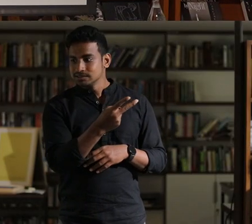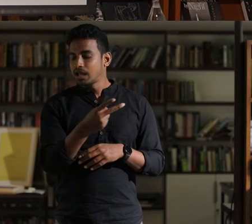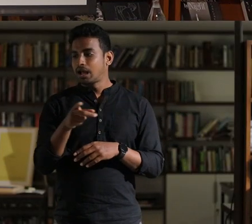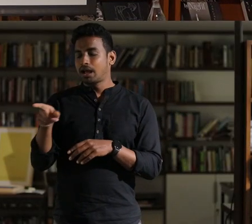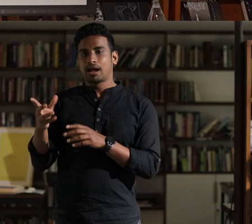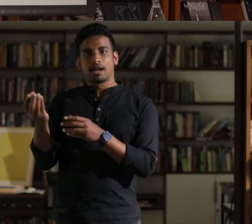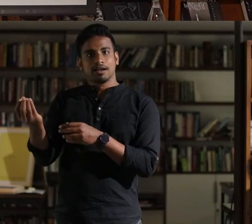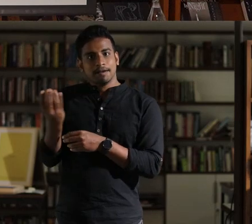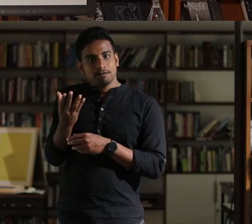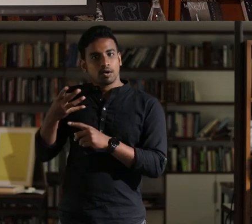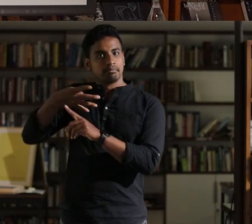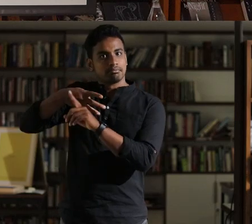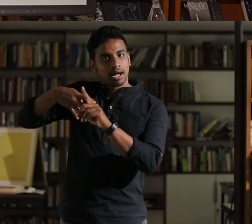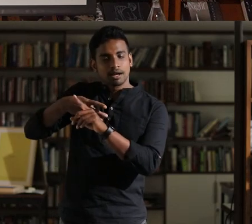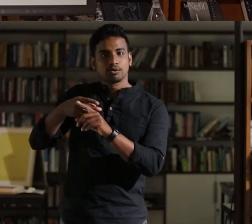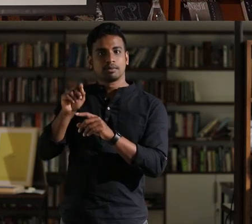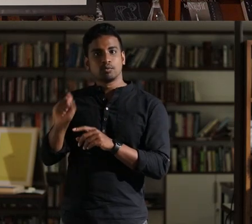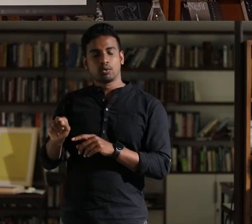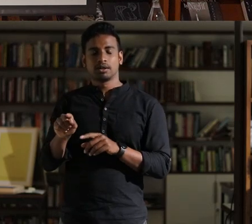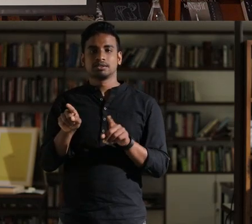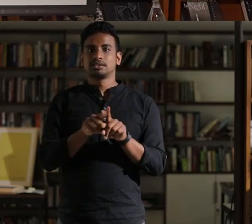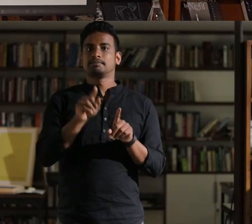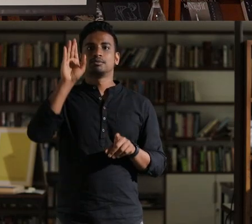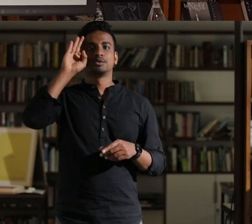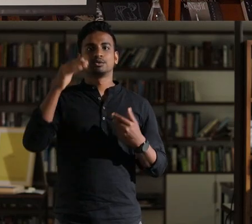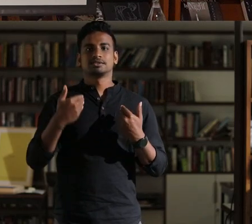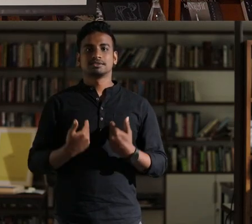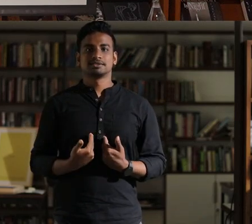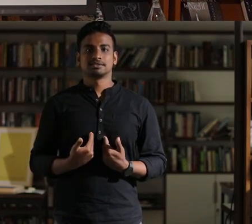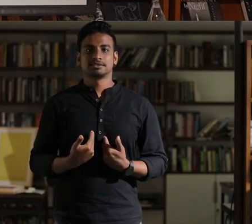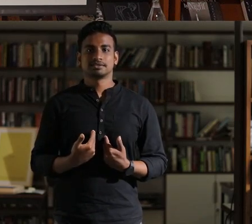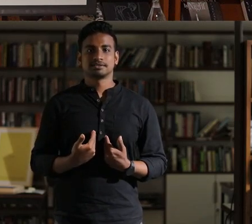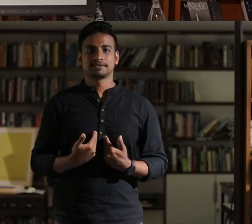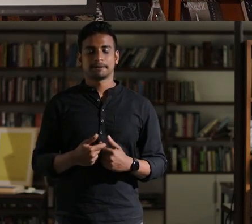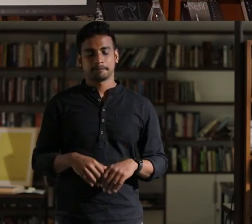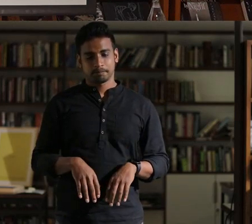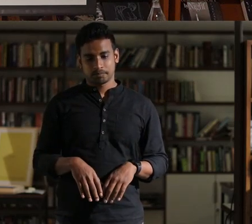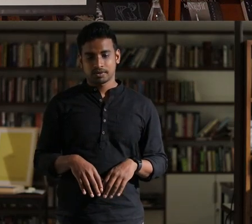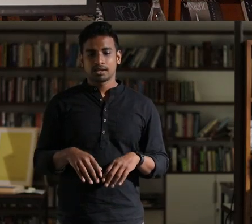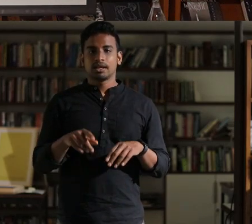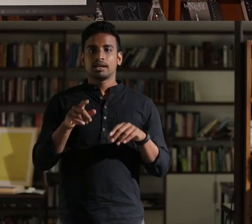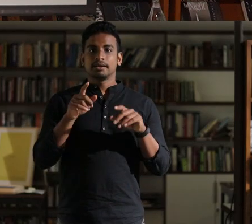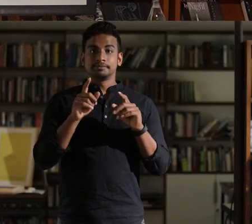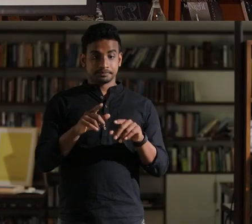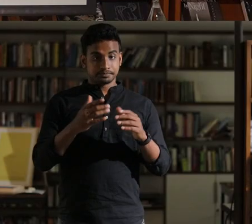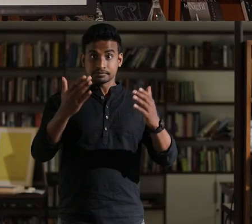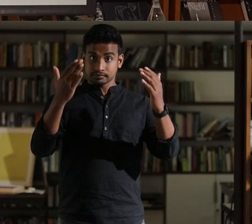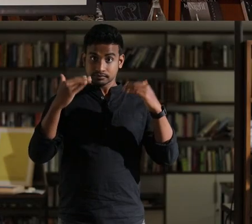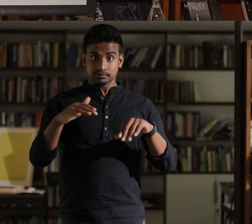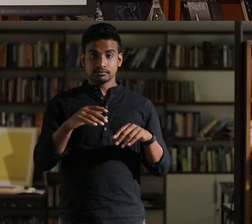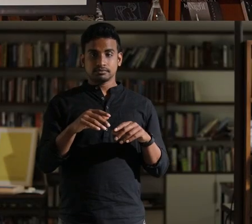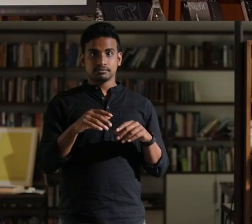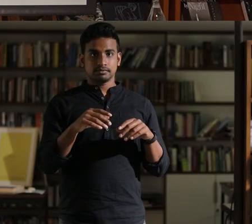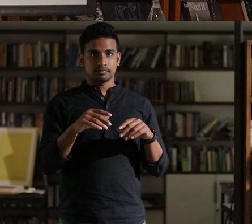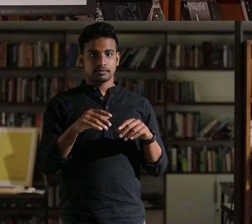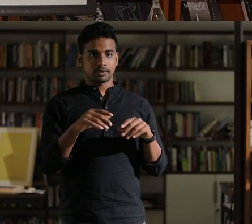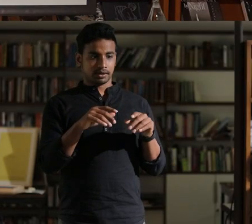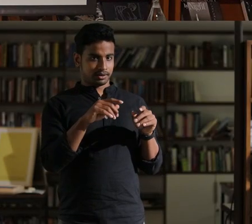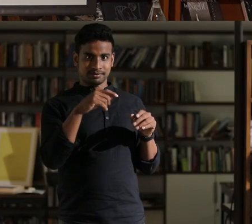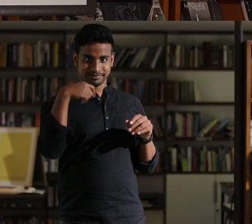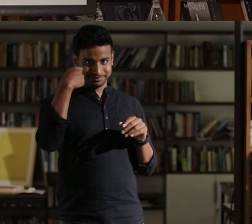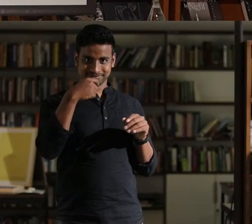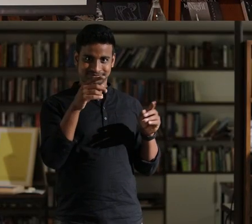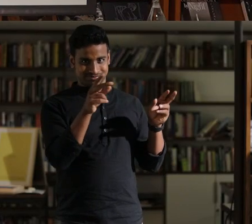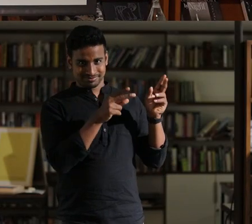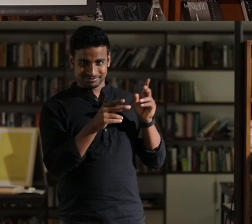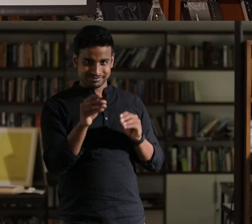a little bit more of questioning. You discover that depending on the season and the work a particular tool is doing, the term it gets derived